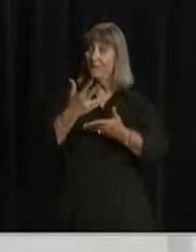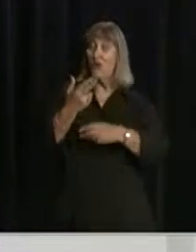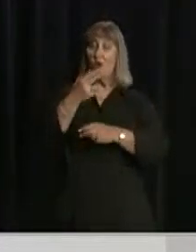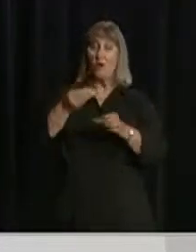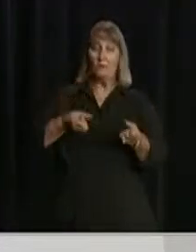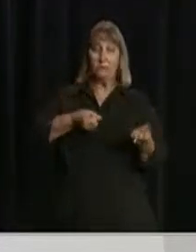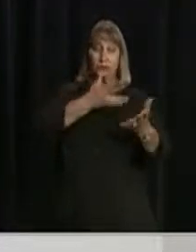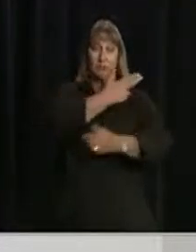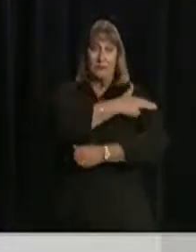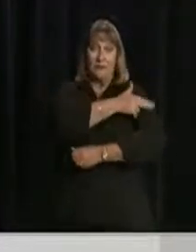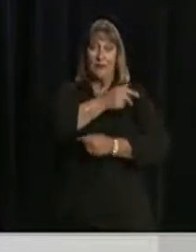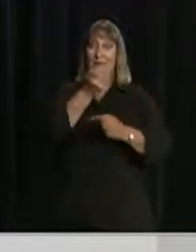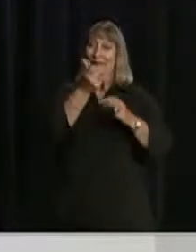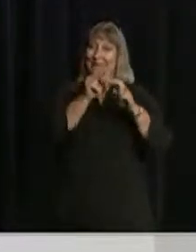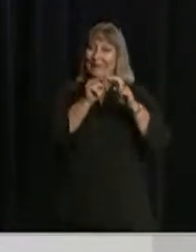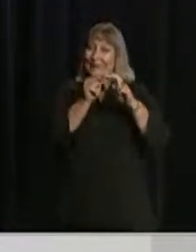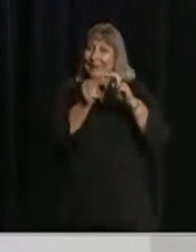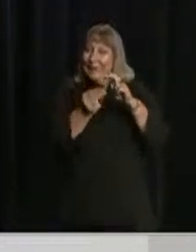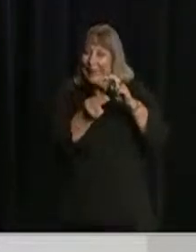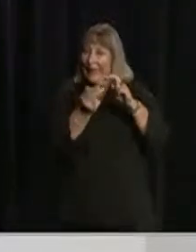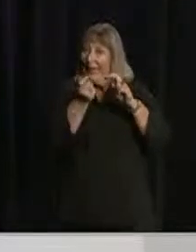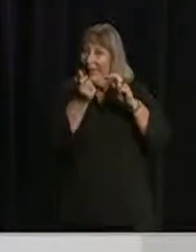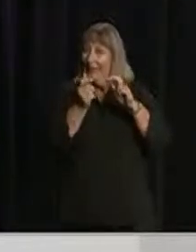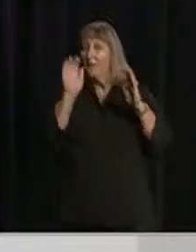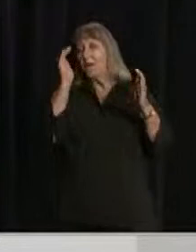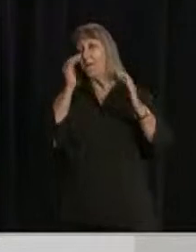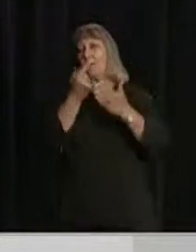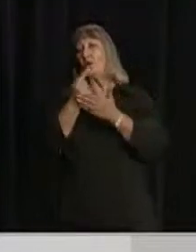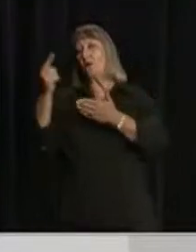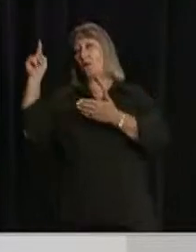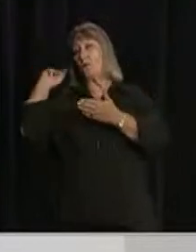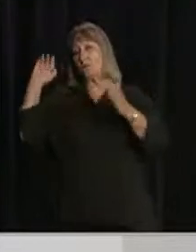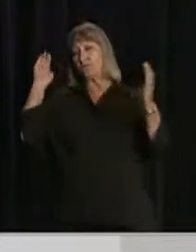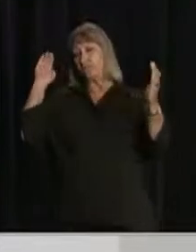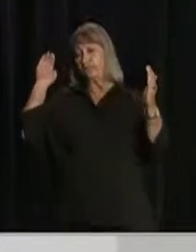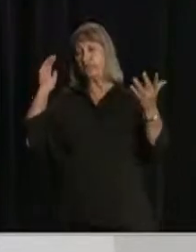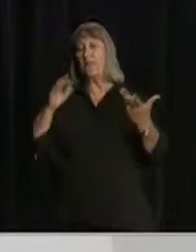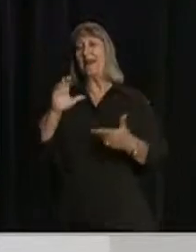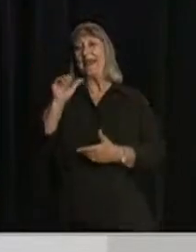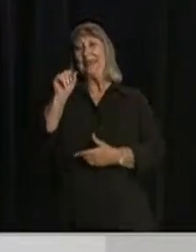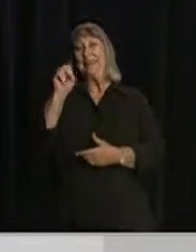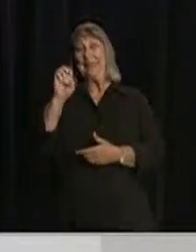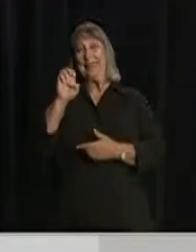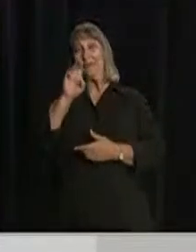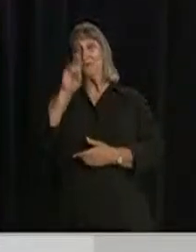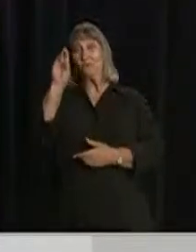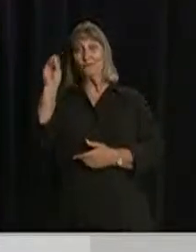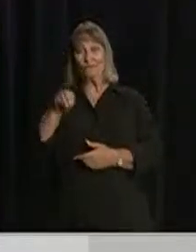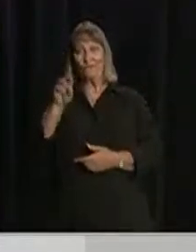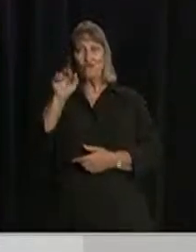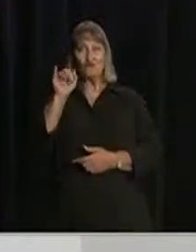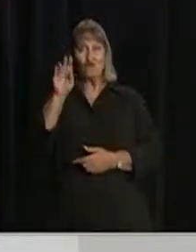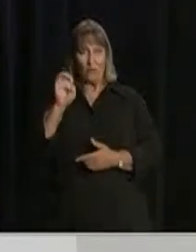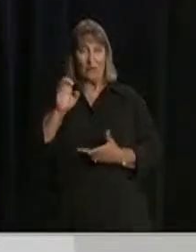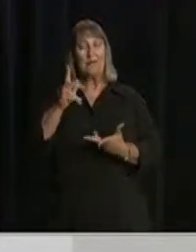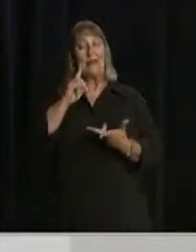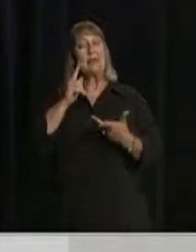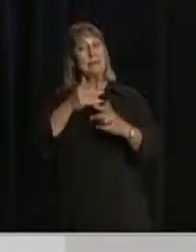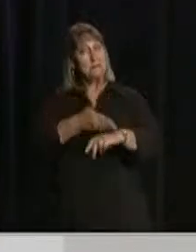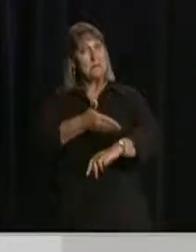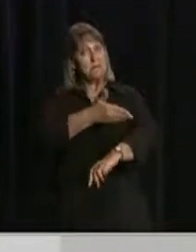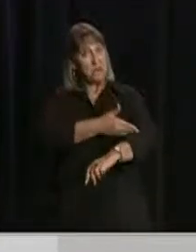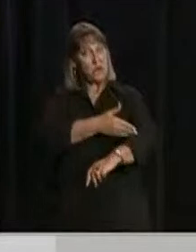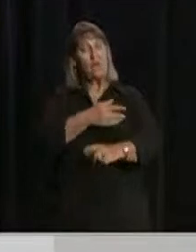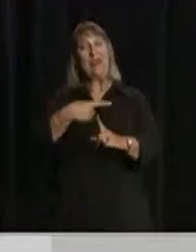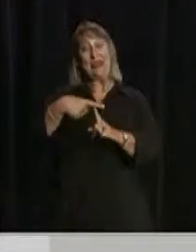are down slightly when compared to last week. Our case rate has also shown an improvement, and our positivity rate has dropped